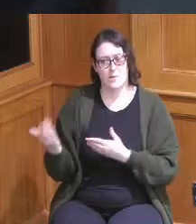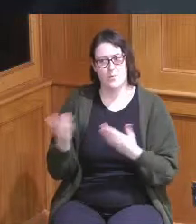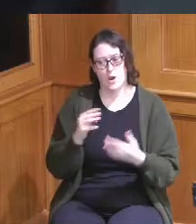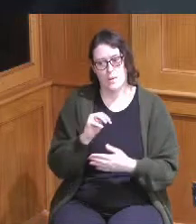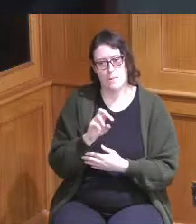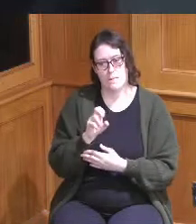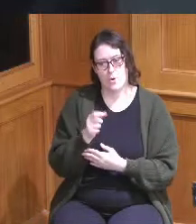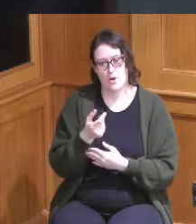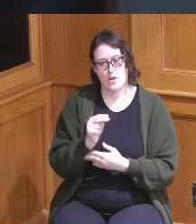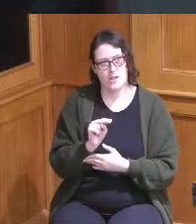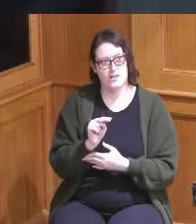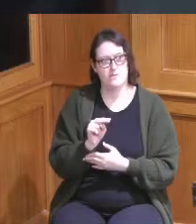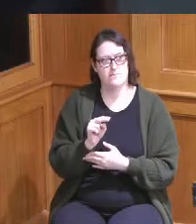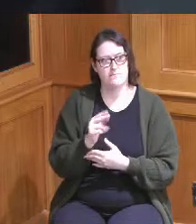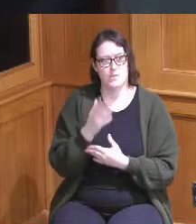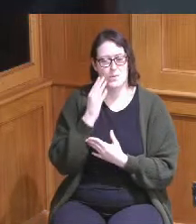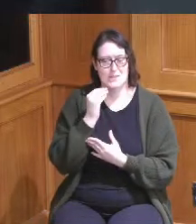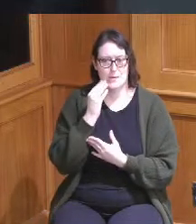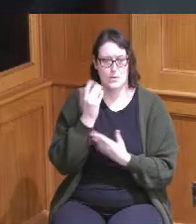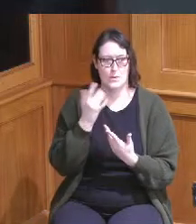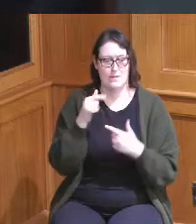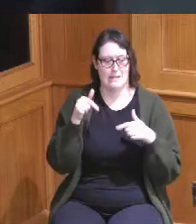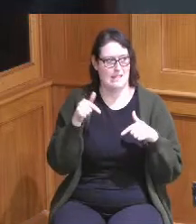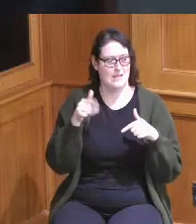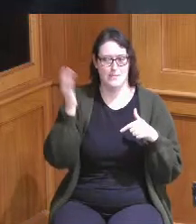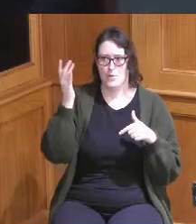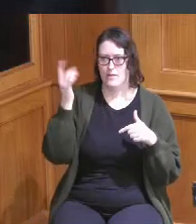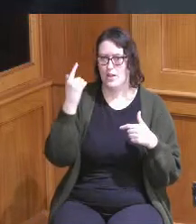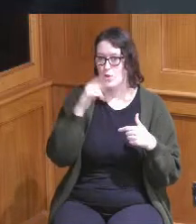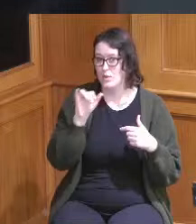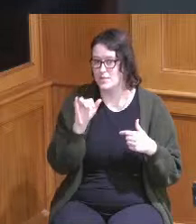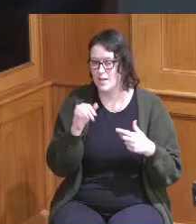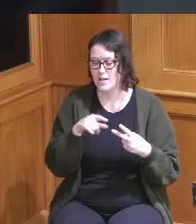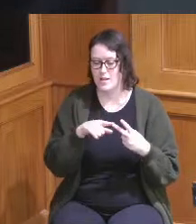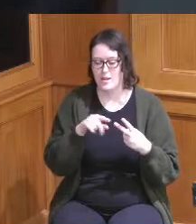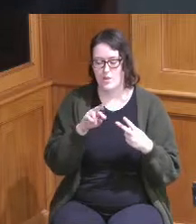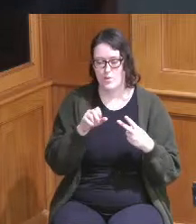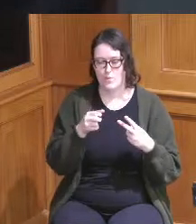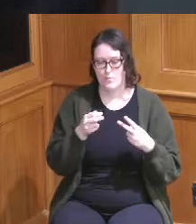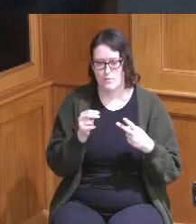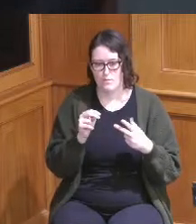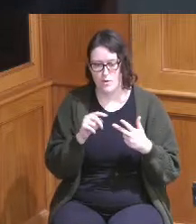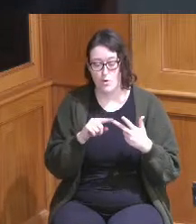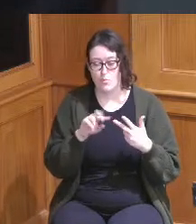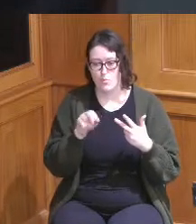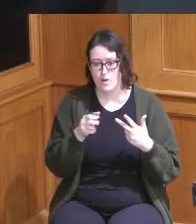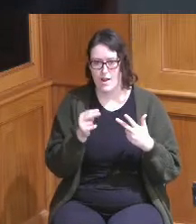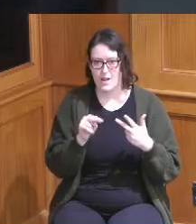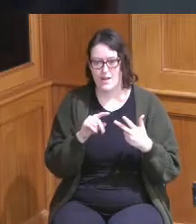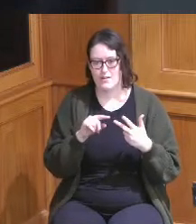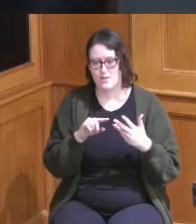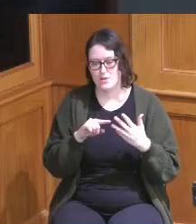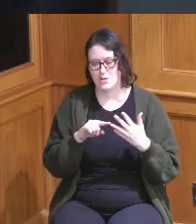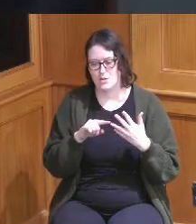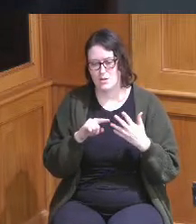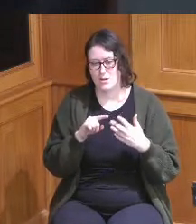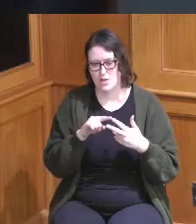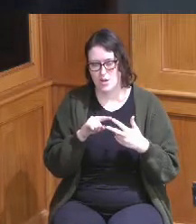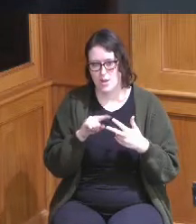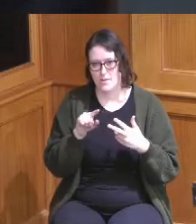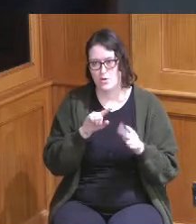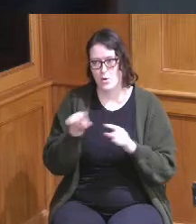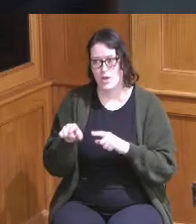to experience giving one of these briefings, and Ryan and Thomas are actually headed over to the Clerk of Courts to help with continuity of operations